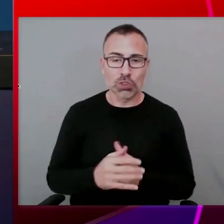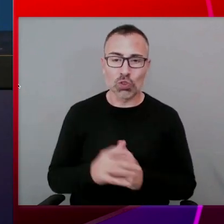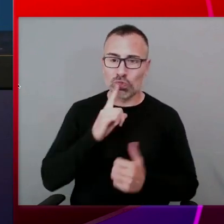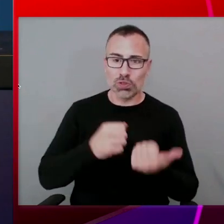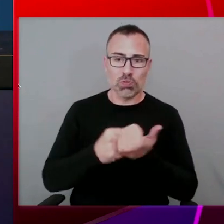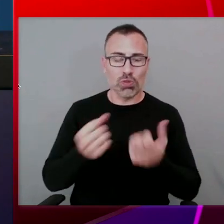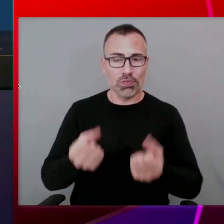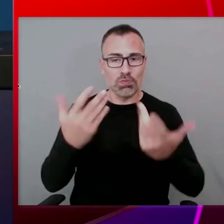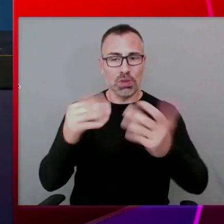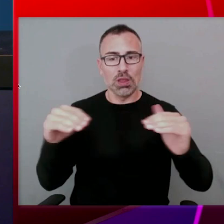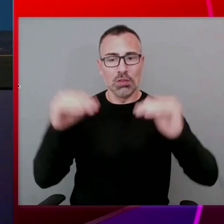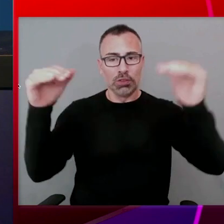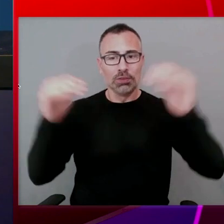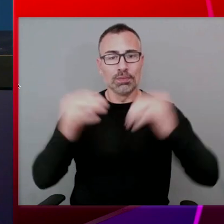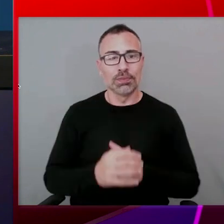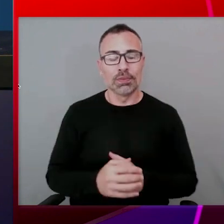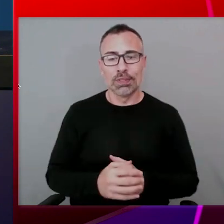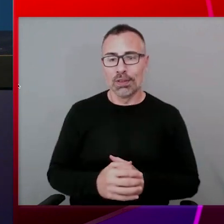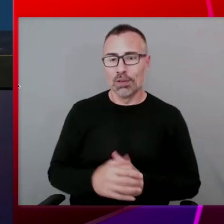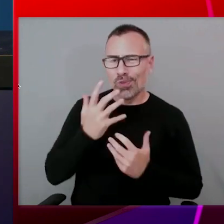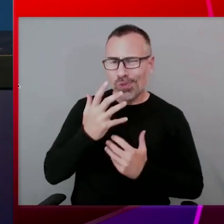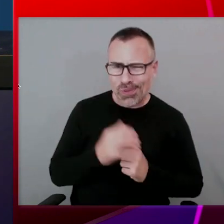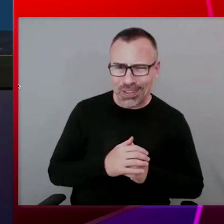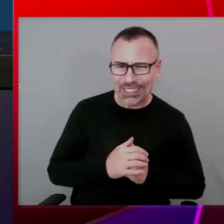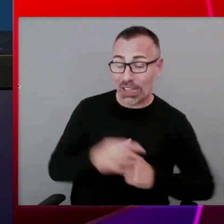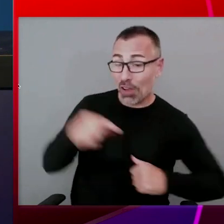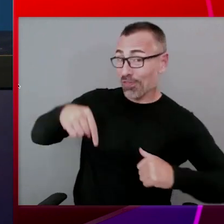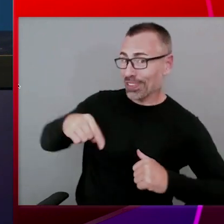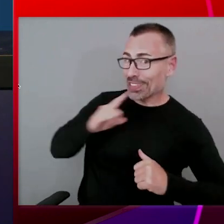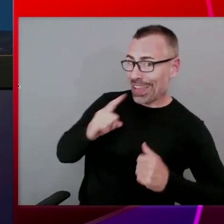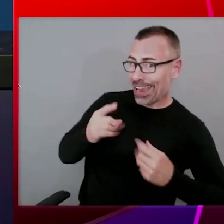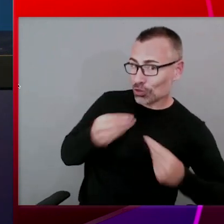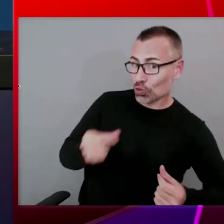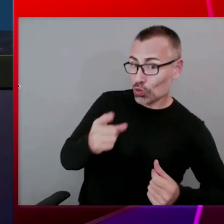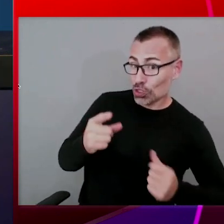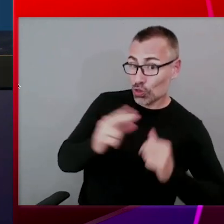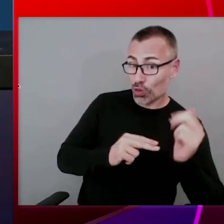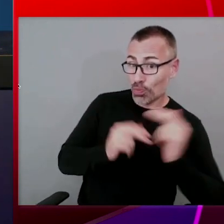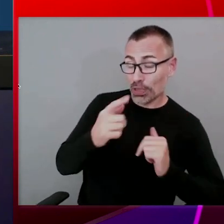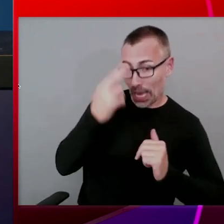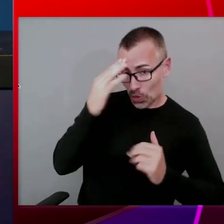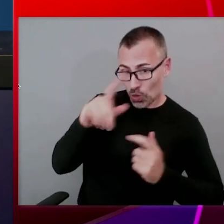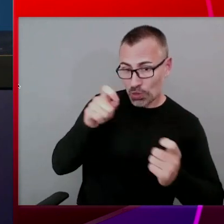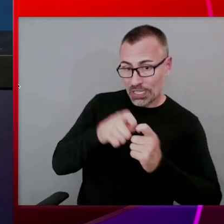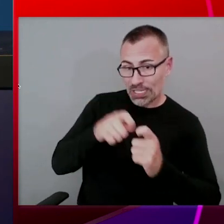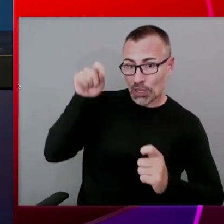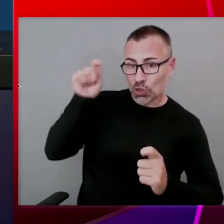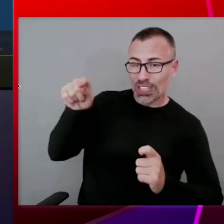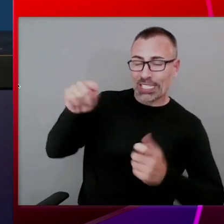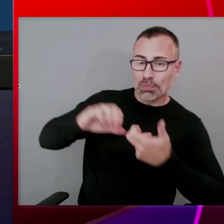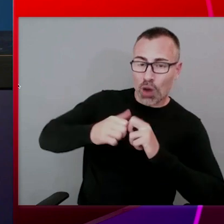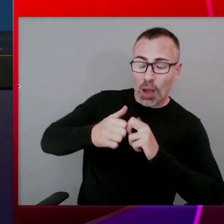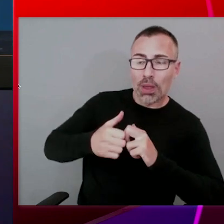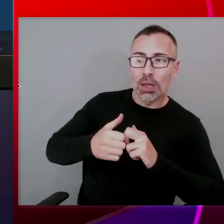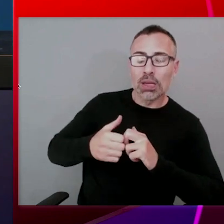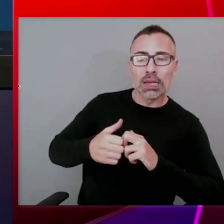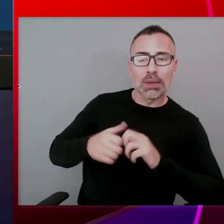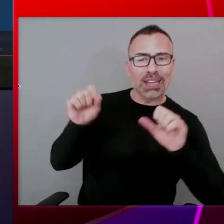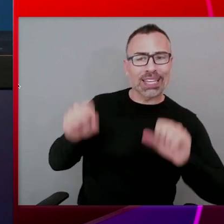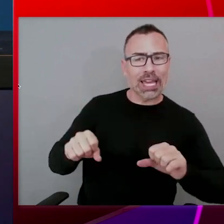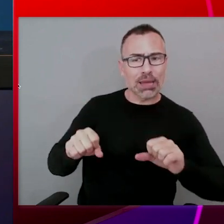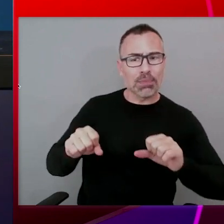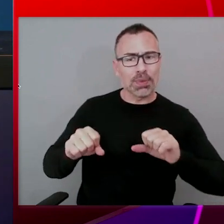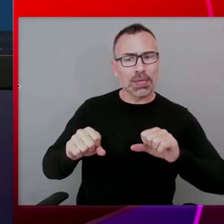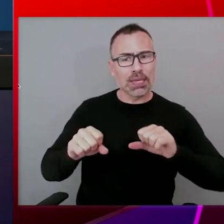Amazing. So for this actual solution that you've built, I know it's very specific to this specific problem, but can it be extended to